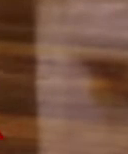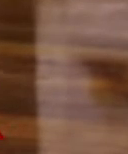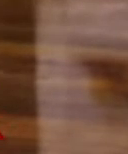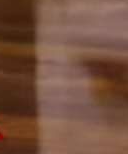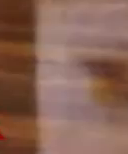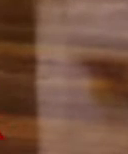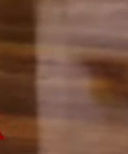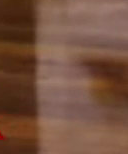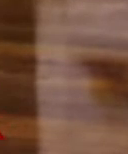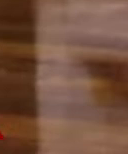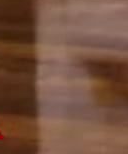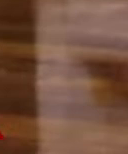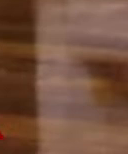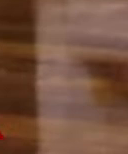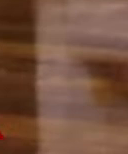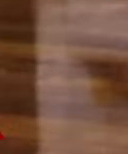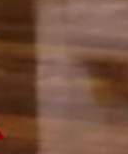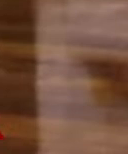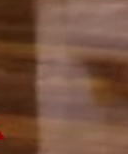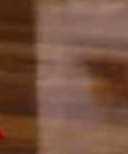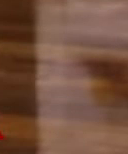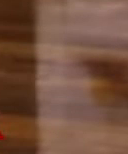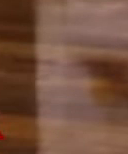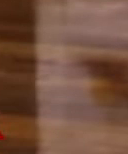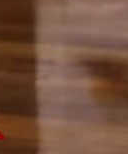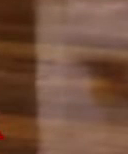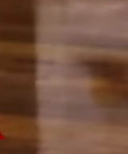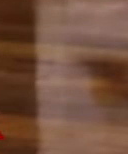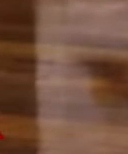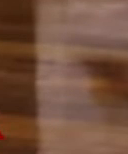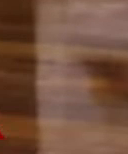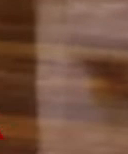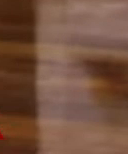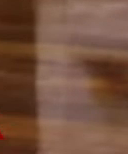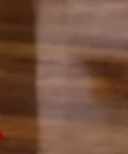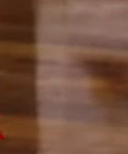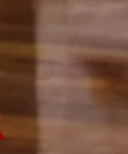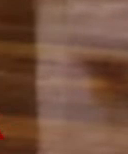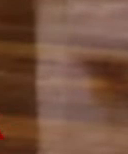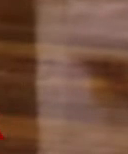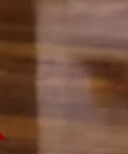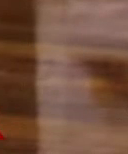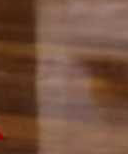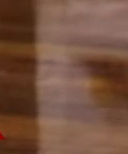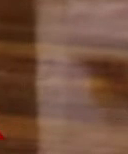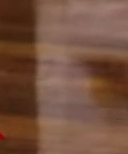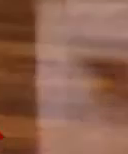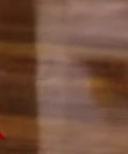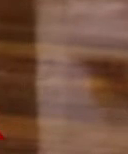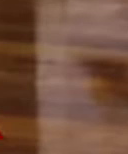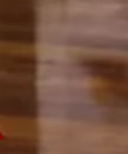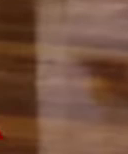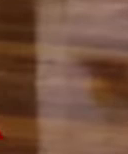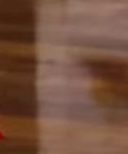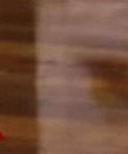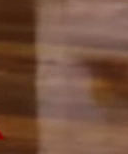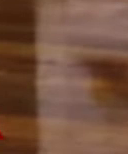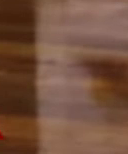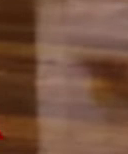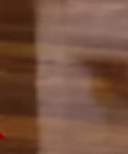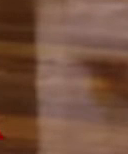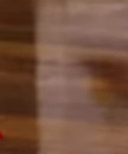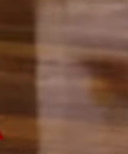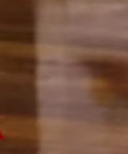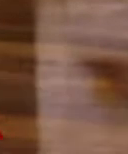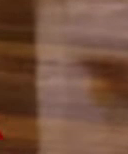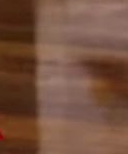since I took office on the 26th of May, I had to attend numerous protests. I